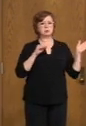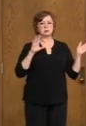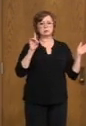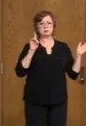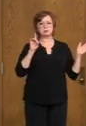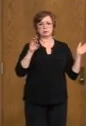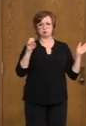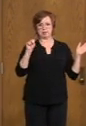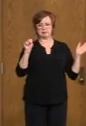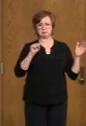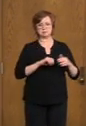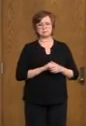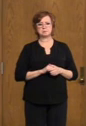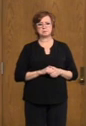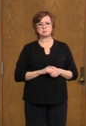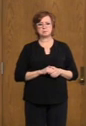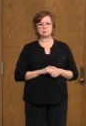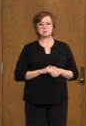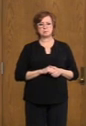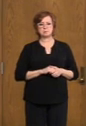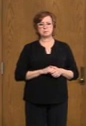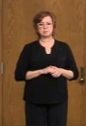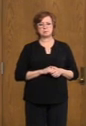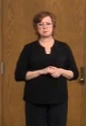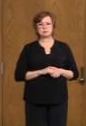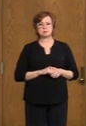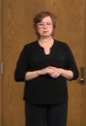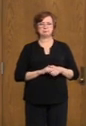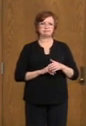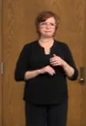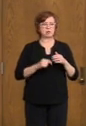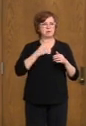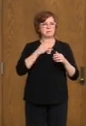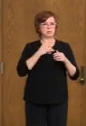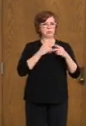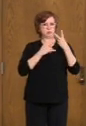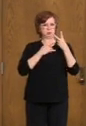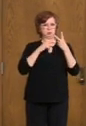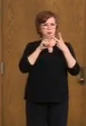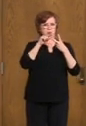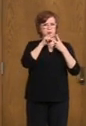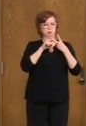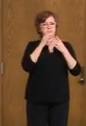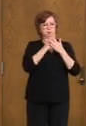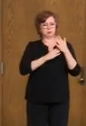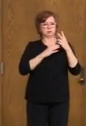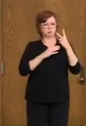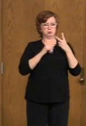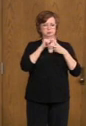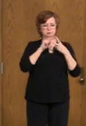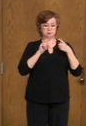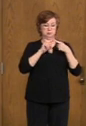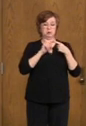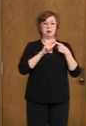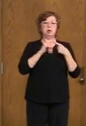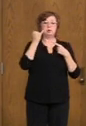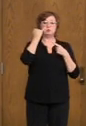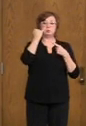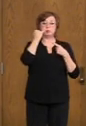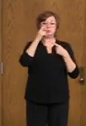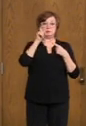what I'll say is, I think there are two aspects of that. One is that obviously when there's a need to announce a venue where we